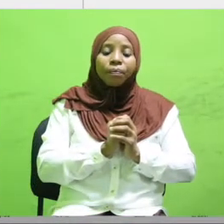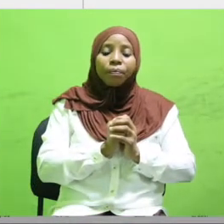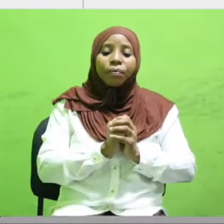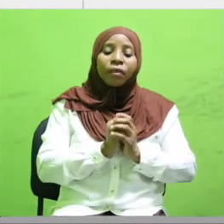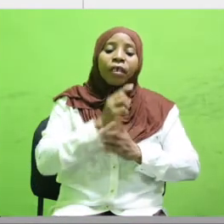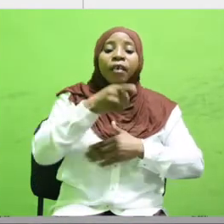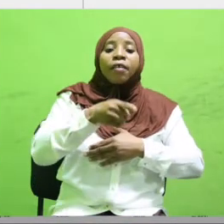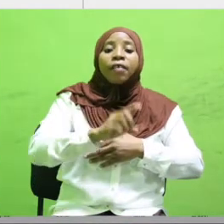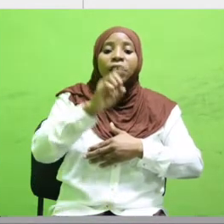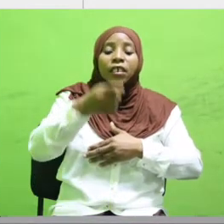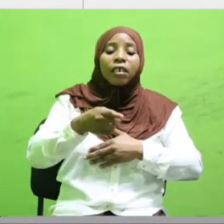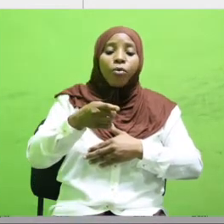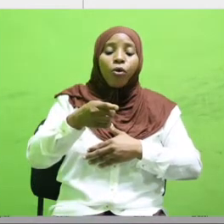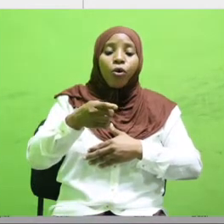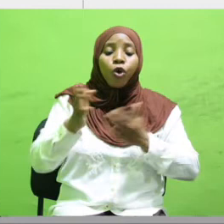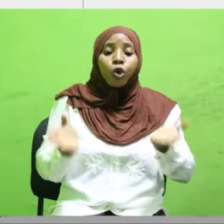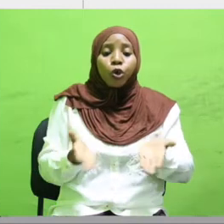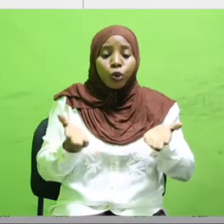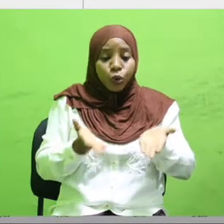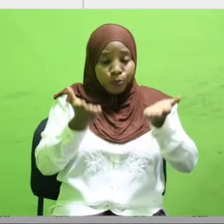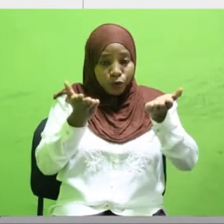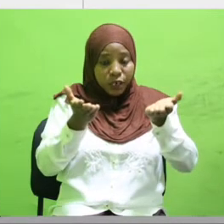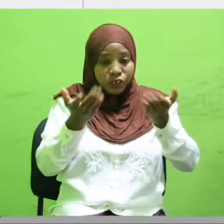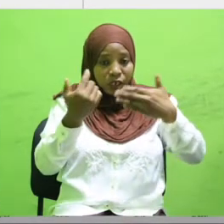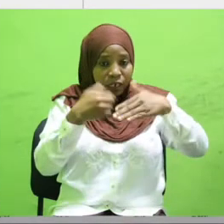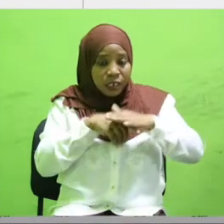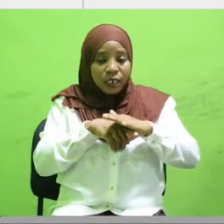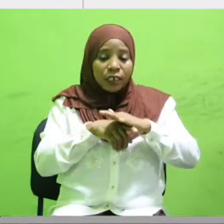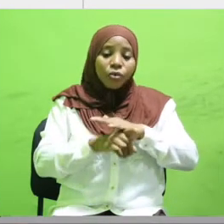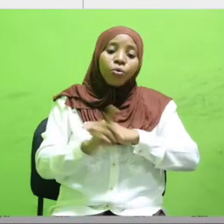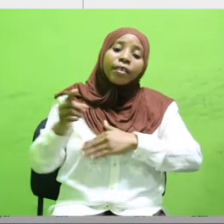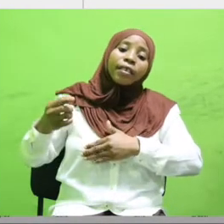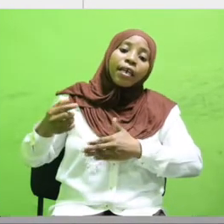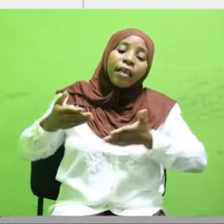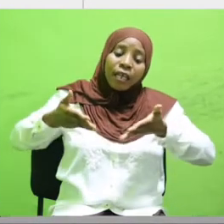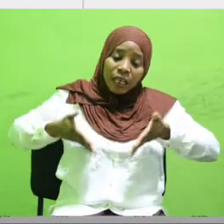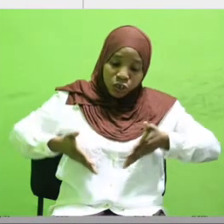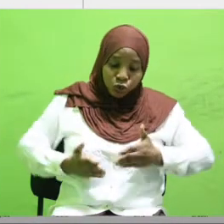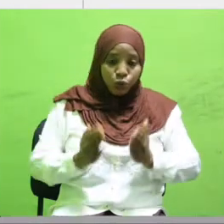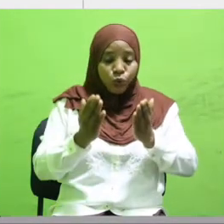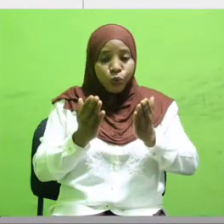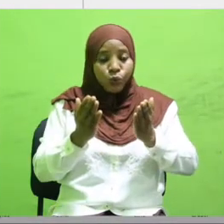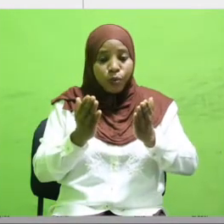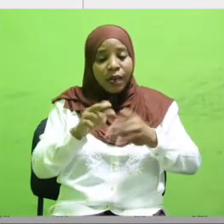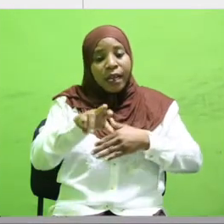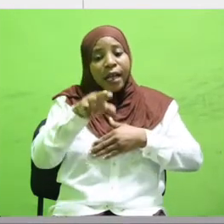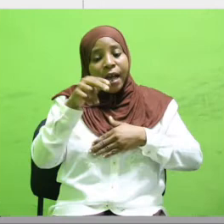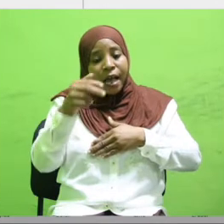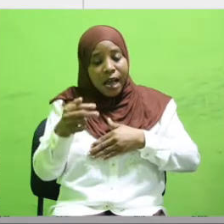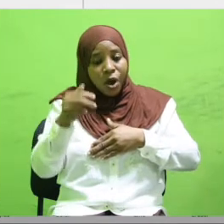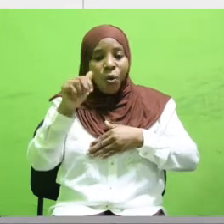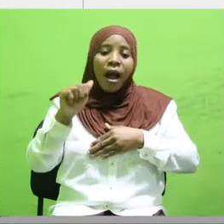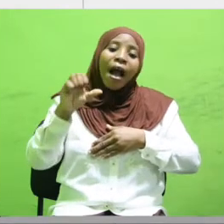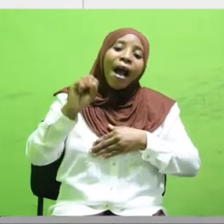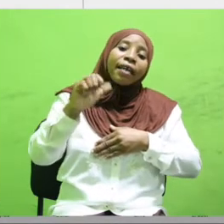Ascomycota. Its modes of reproduction, it can either reproduce asexually through budding or